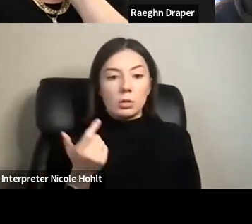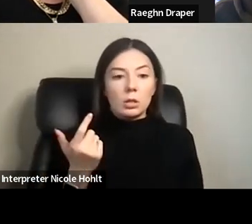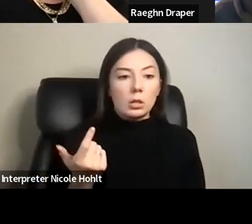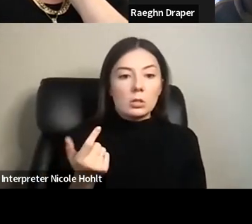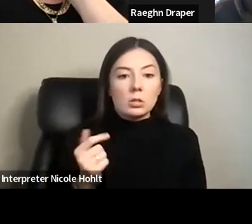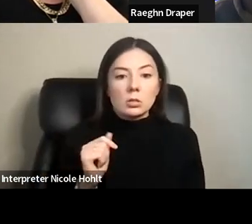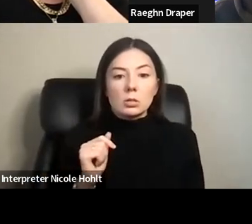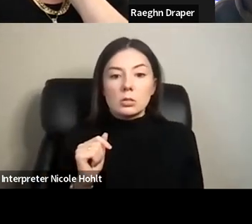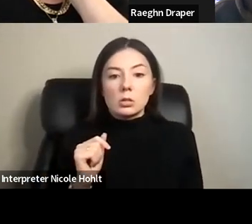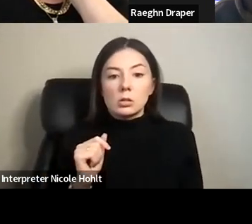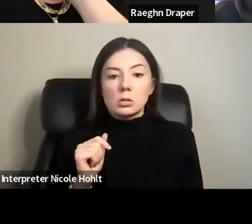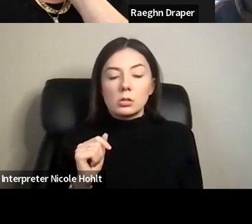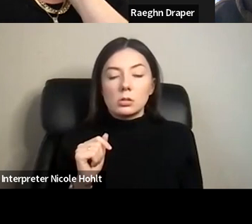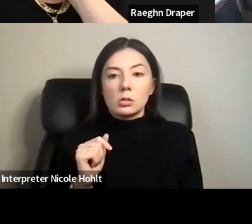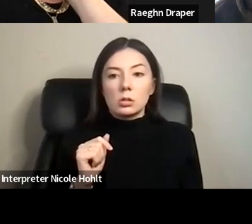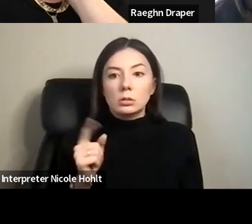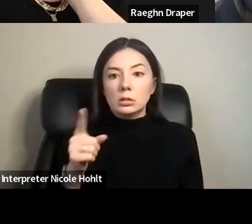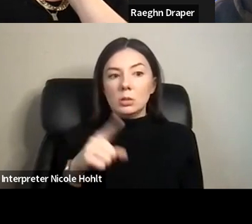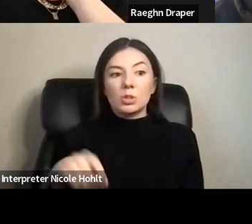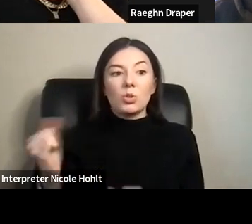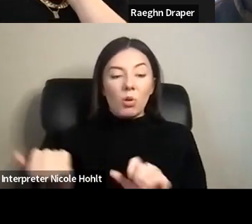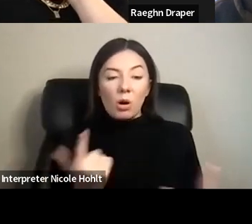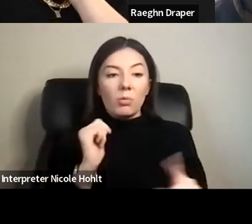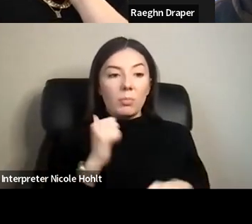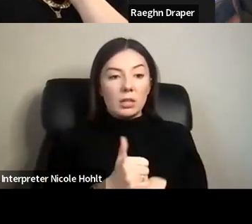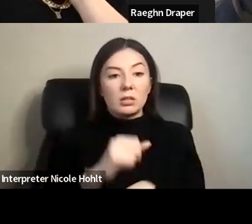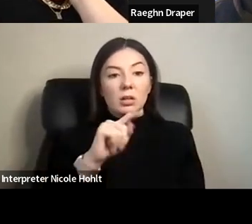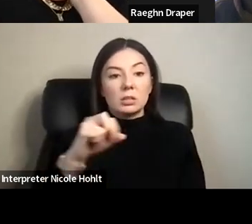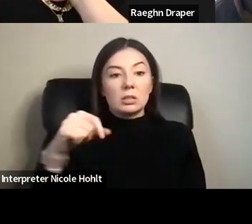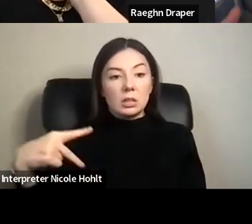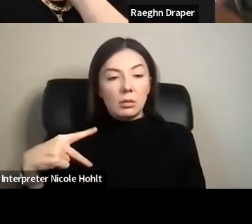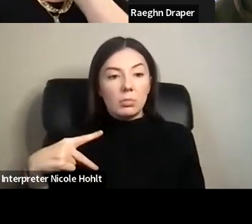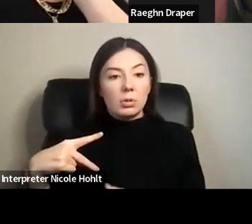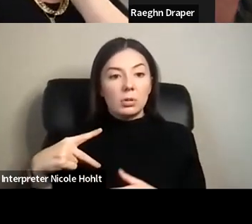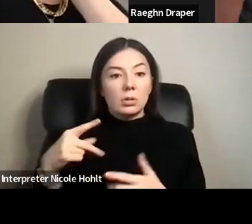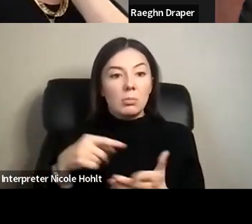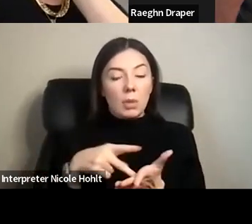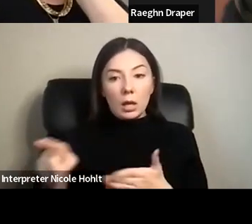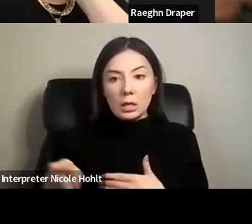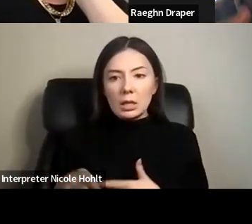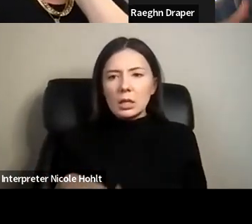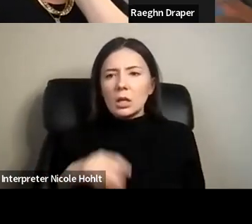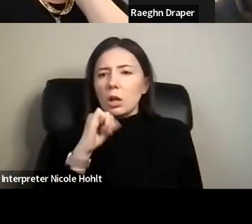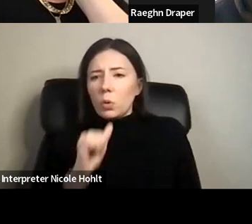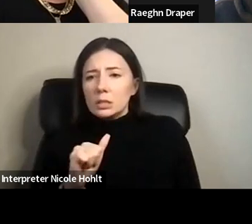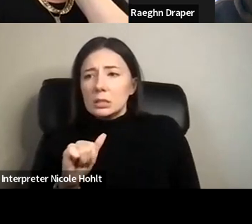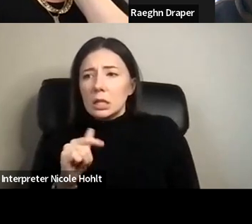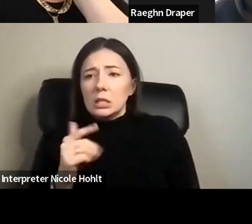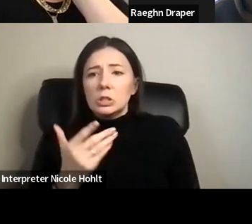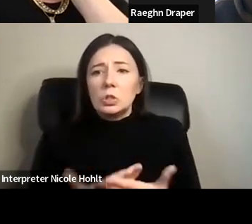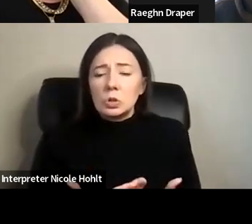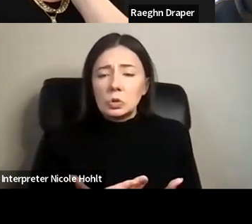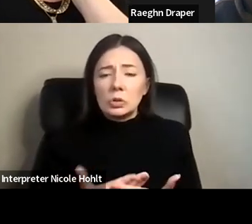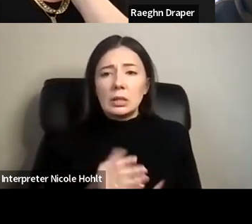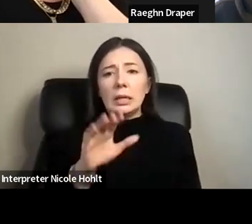mentioned. And it wasn't until the late 1800s, early 1900s that we're even offered a base